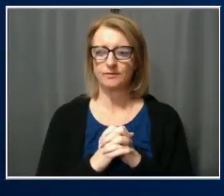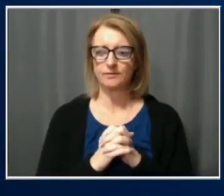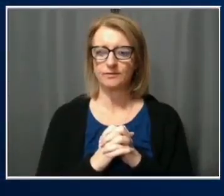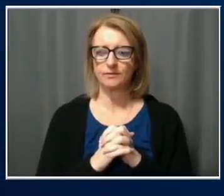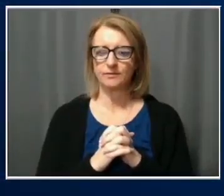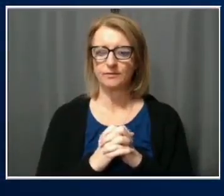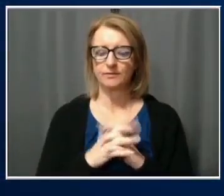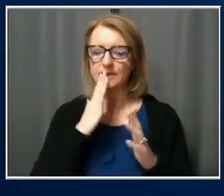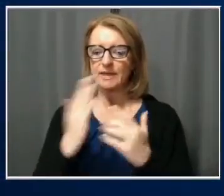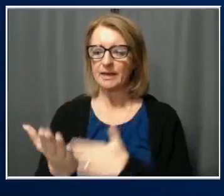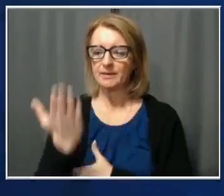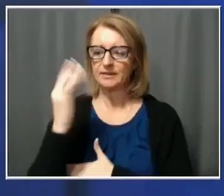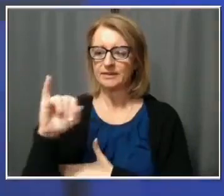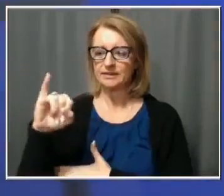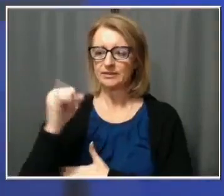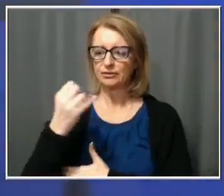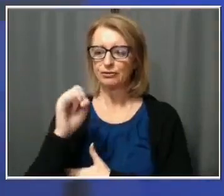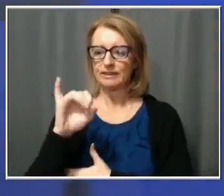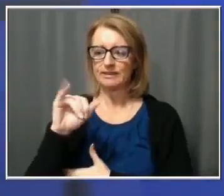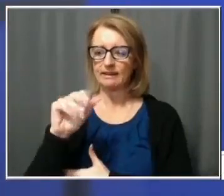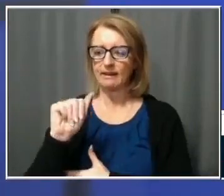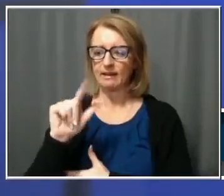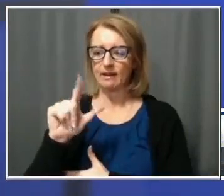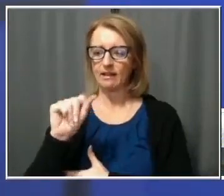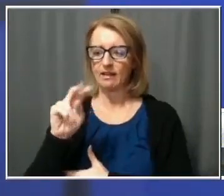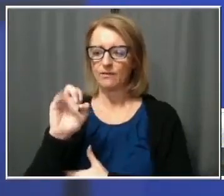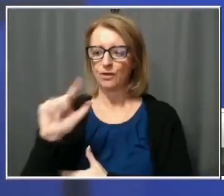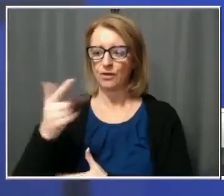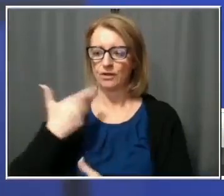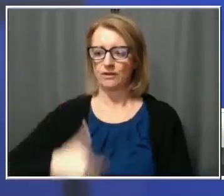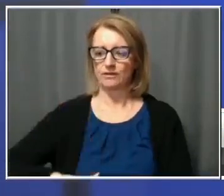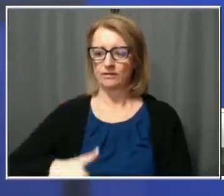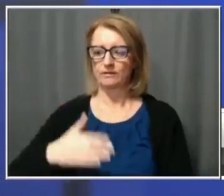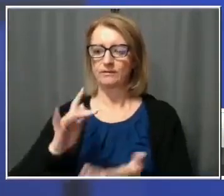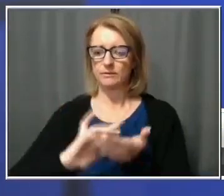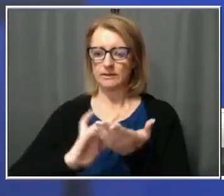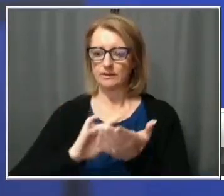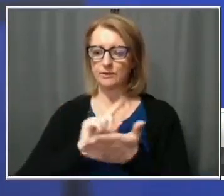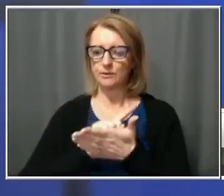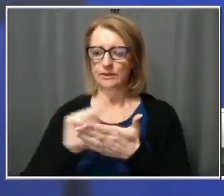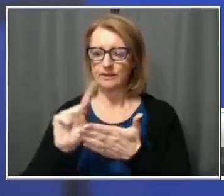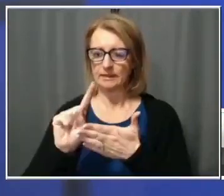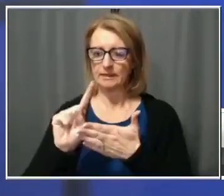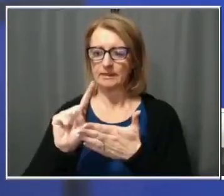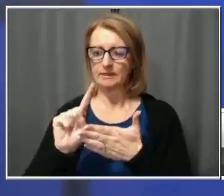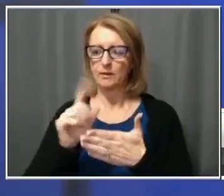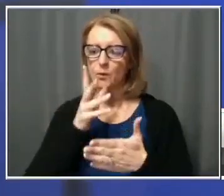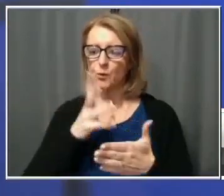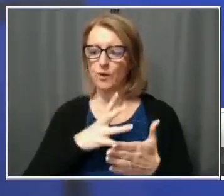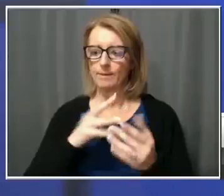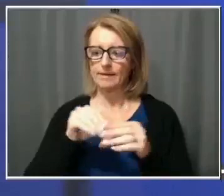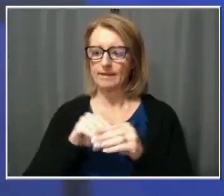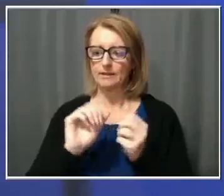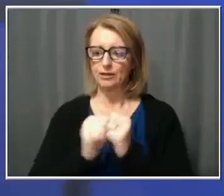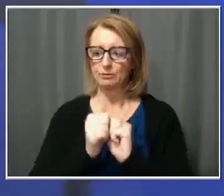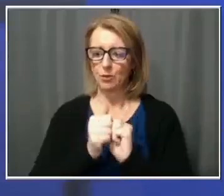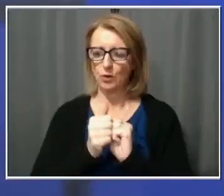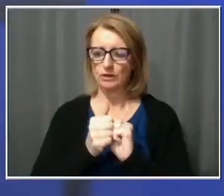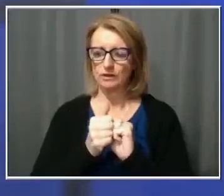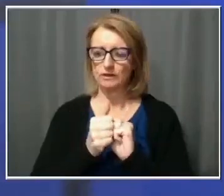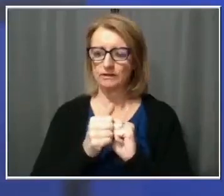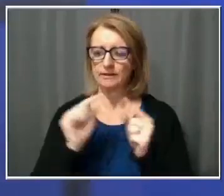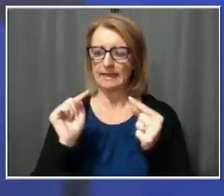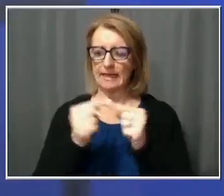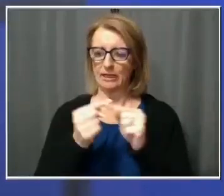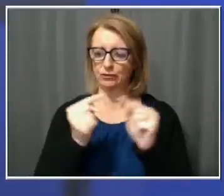Good morning, I'm Jessica Lovell. All this week on the Morning Medical Update, we are focused on women in sports. And when it comes to injury,